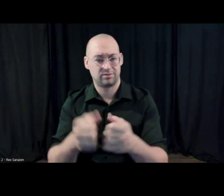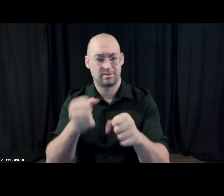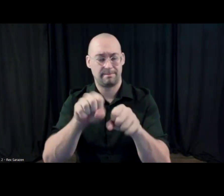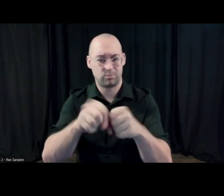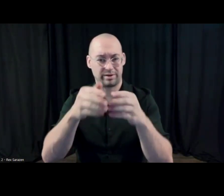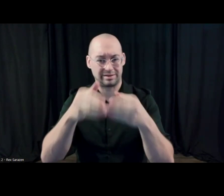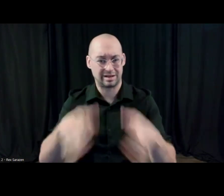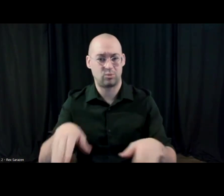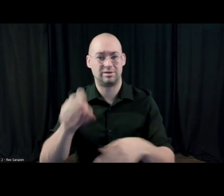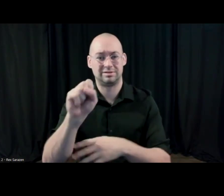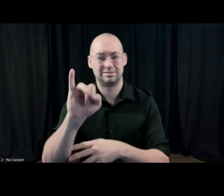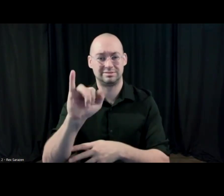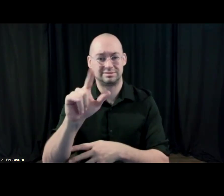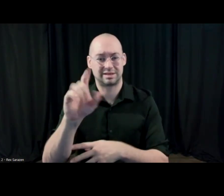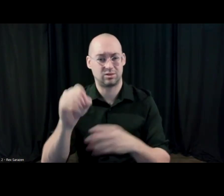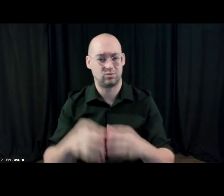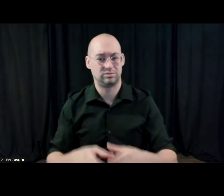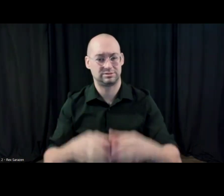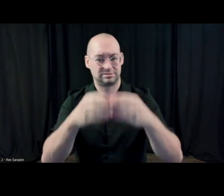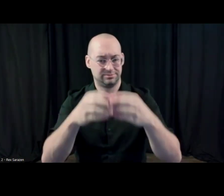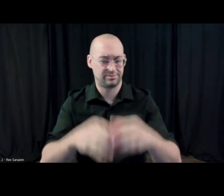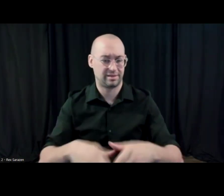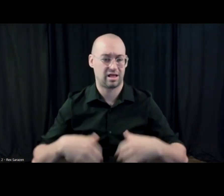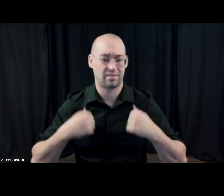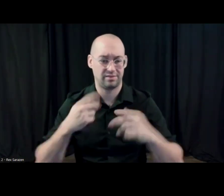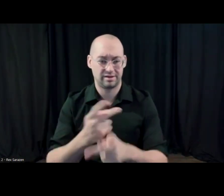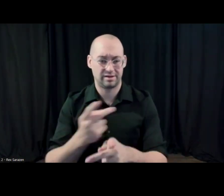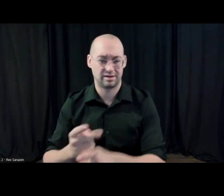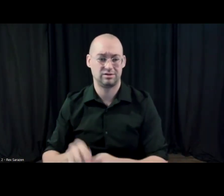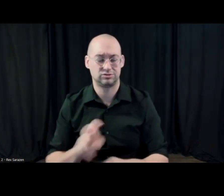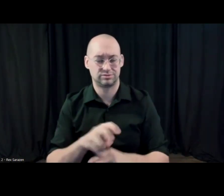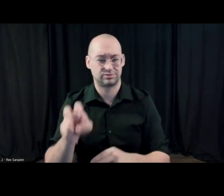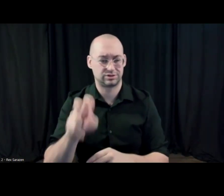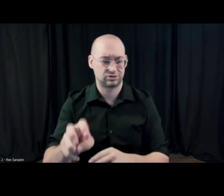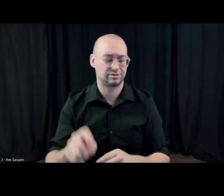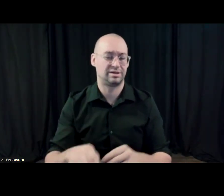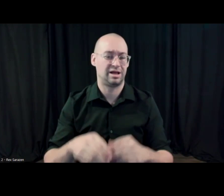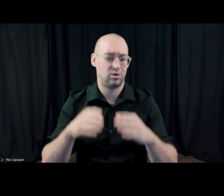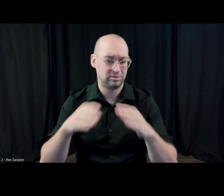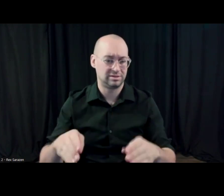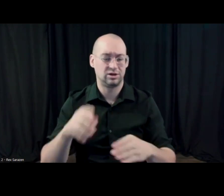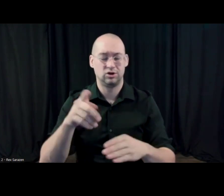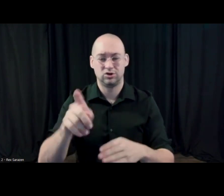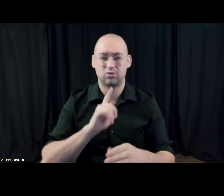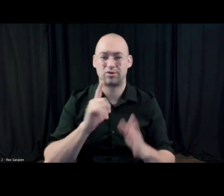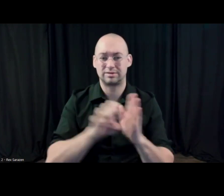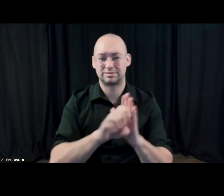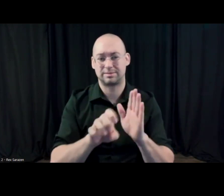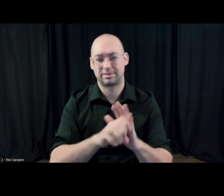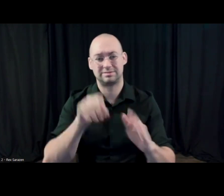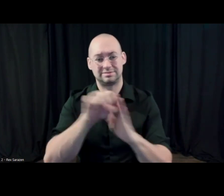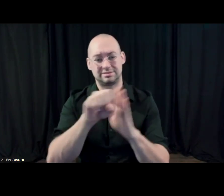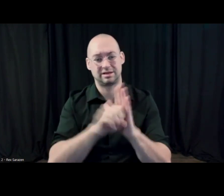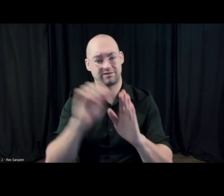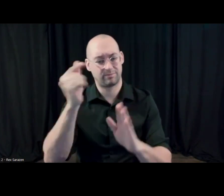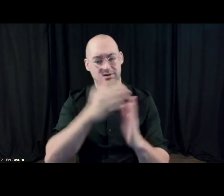it's healthcare, housing, or transportation. You are a model in state government where communities lead in partnership